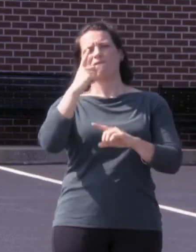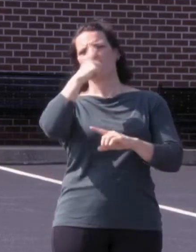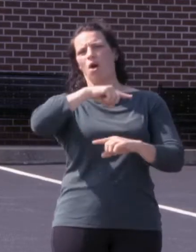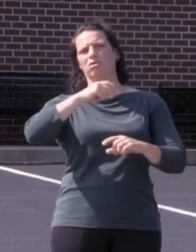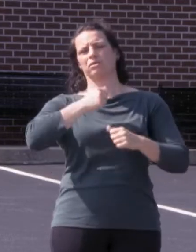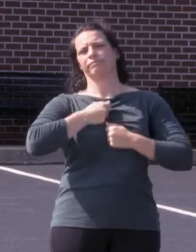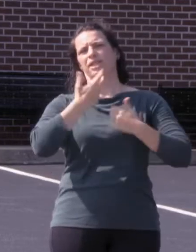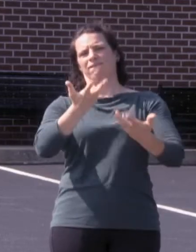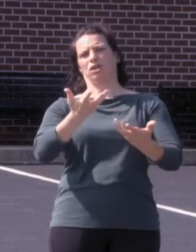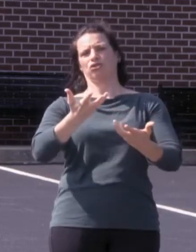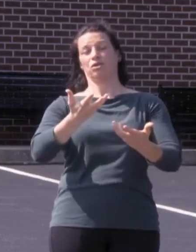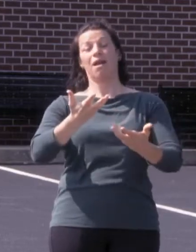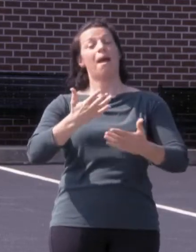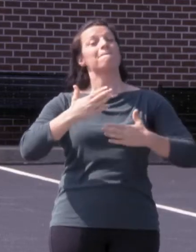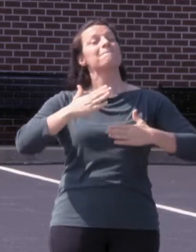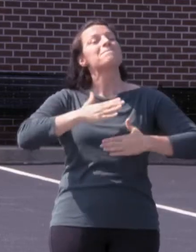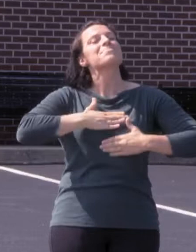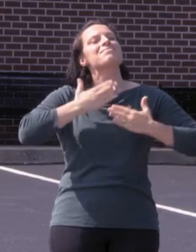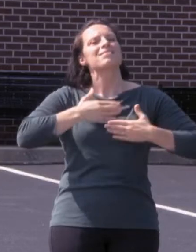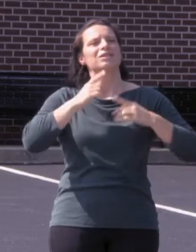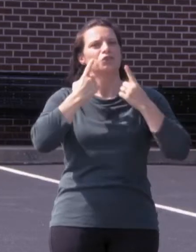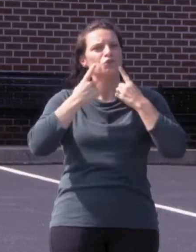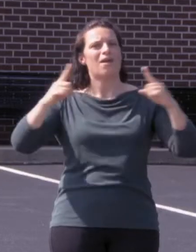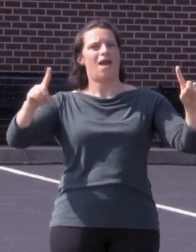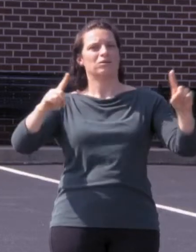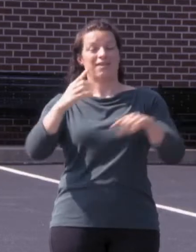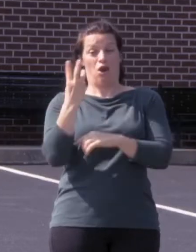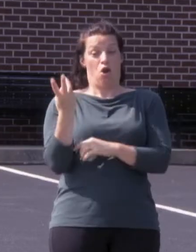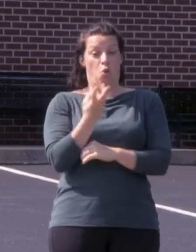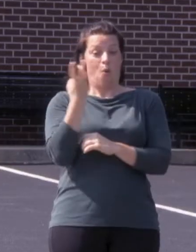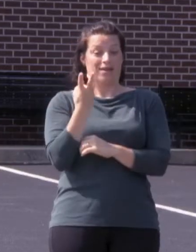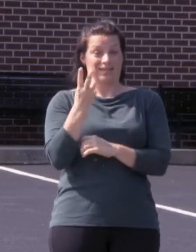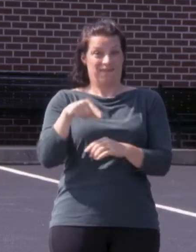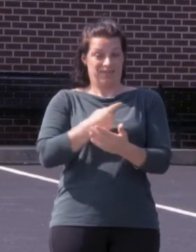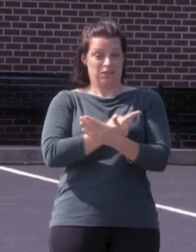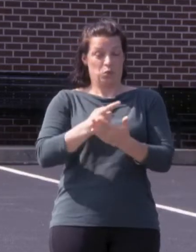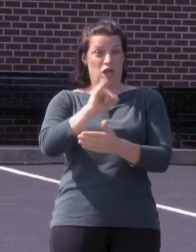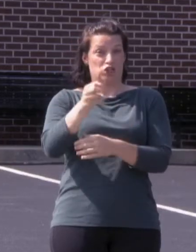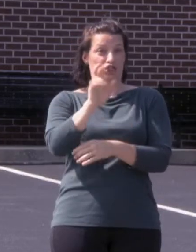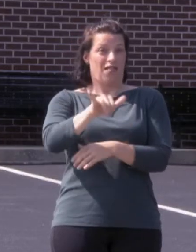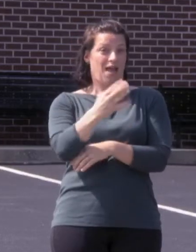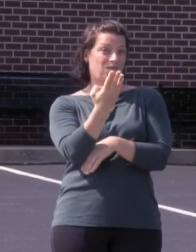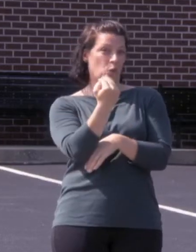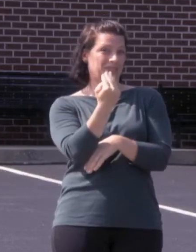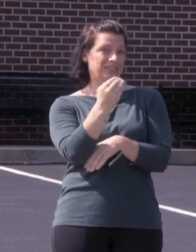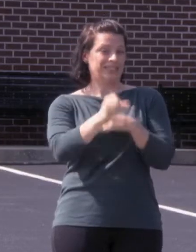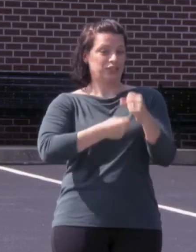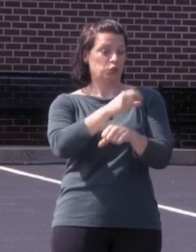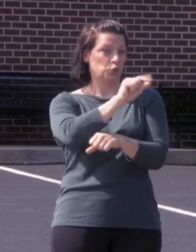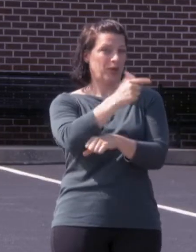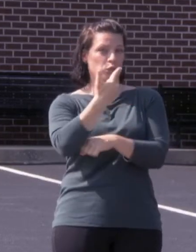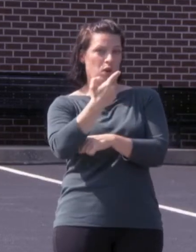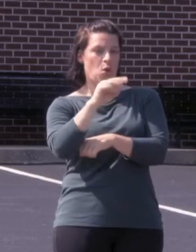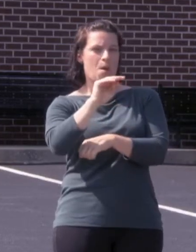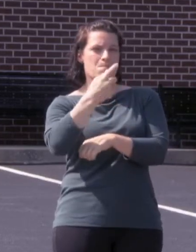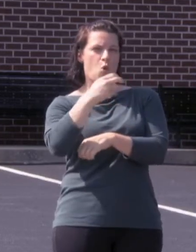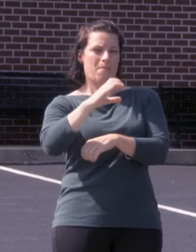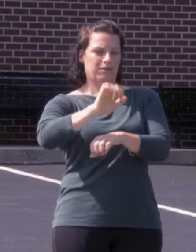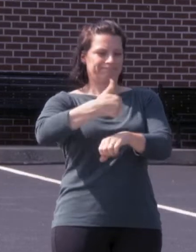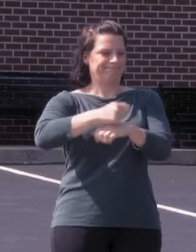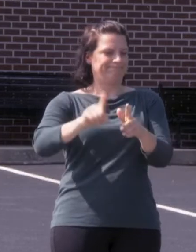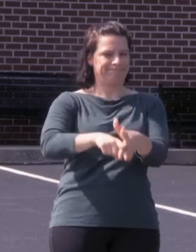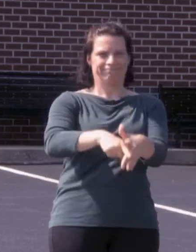confession. I'm pleased to announce that on Wednesday, July 14th, 2021, MOPEC launched